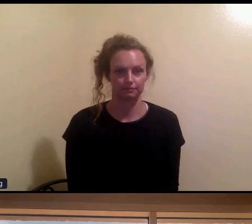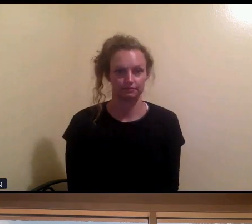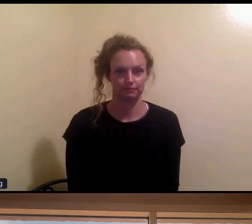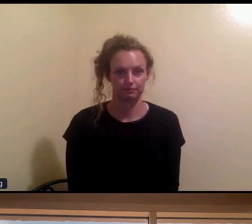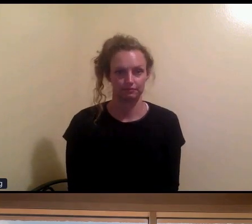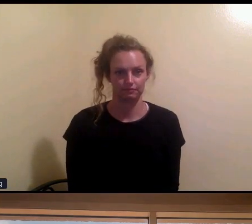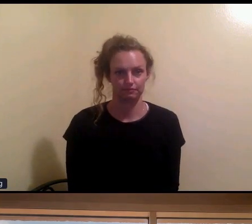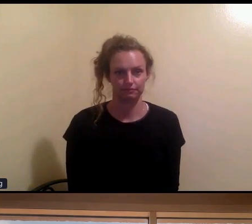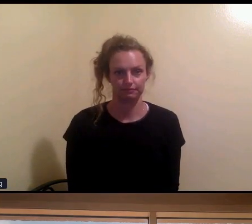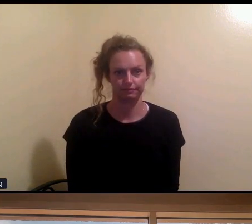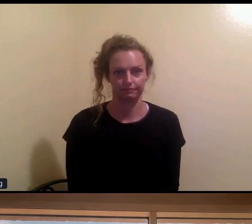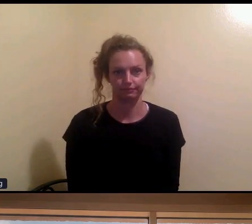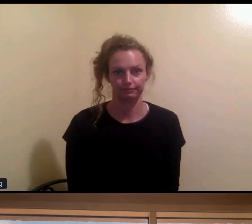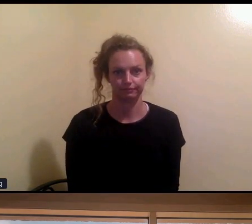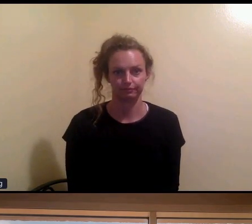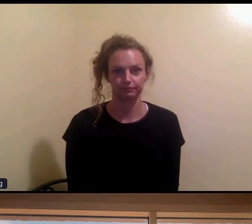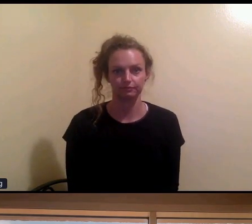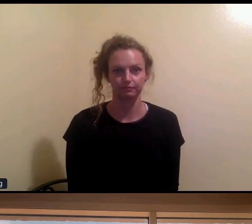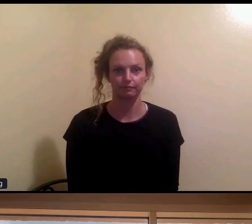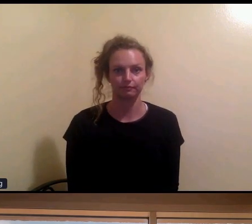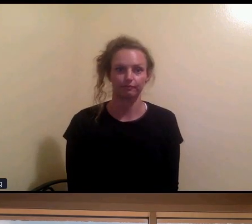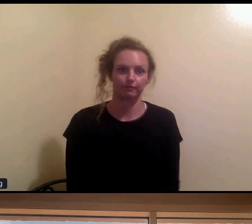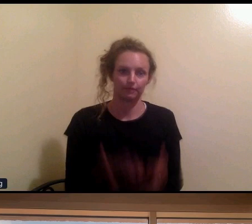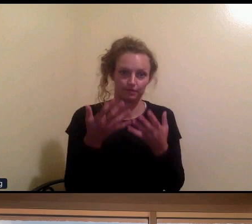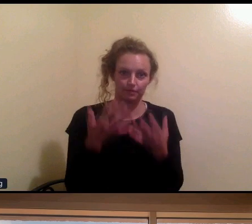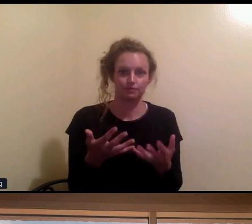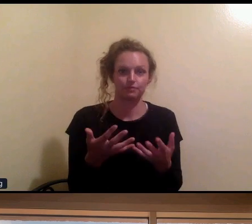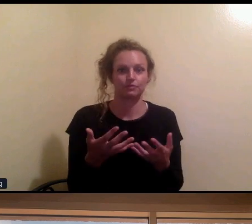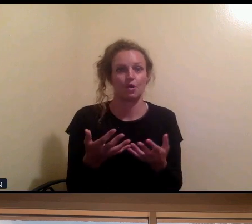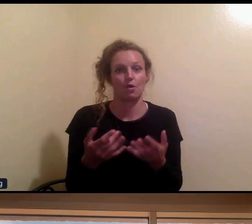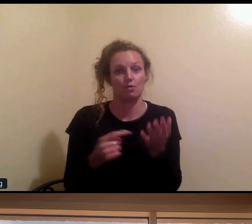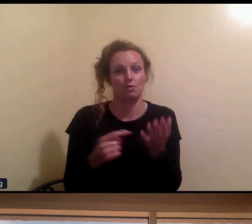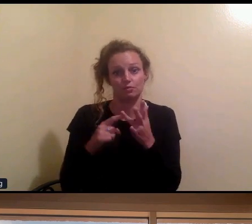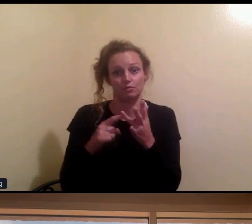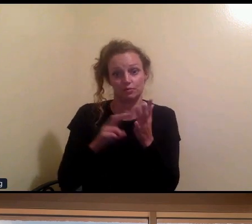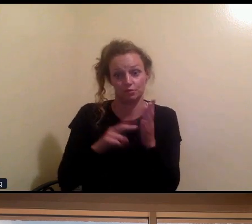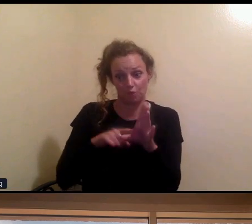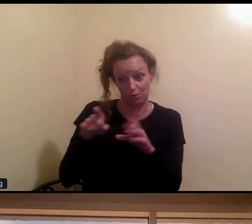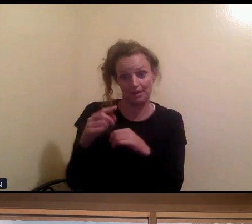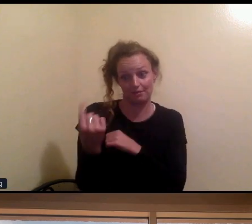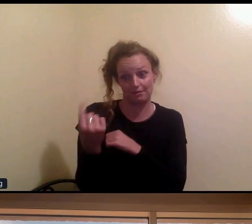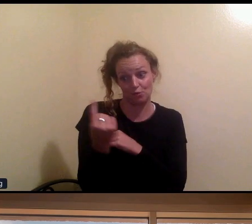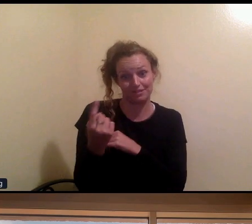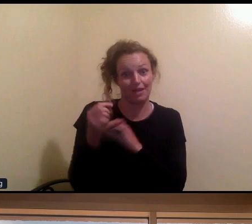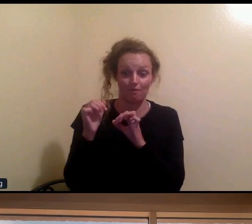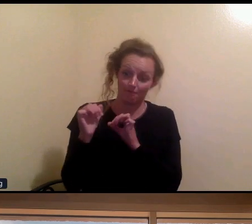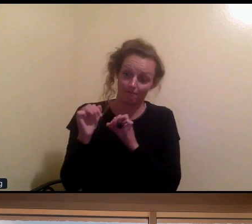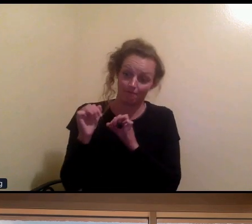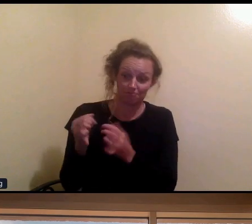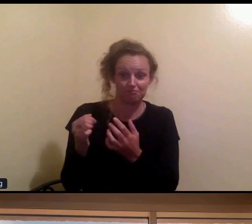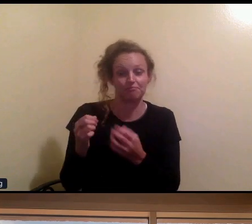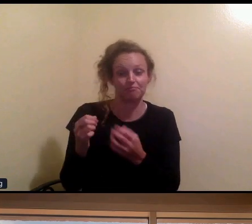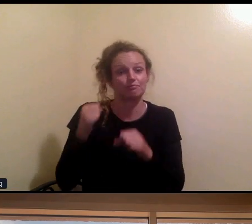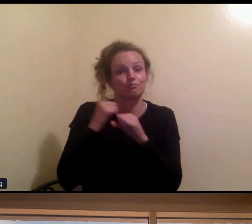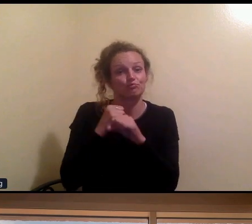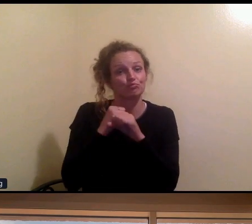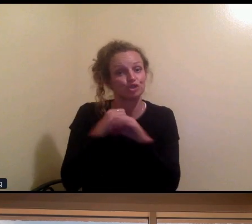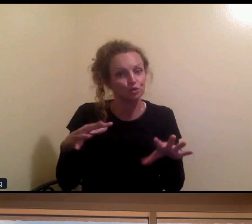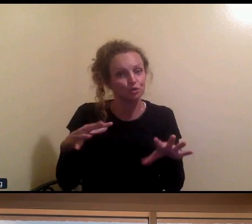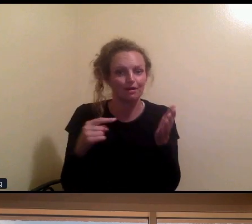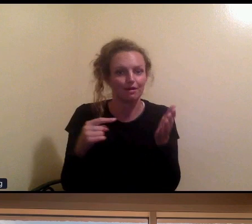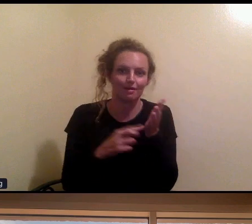For you, this is a TV show, or this is your background, isn't it? You're a producer, and you can see an opportunity here